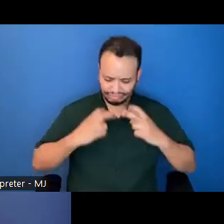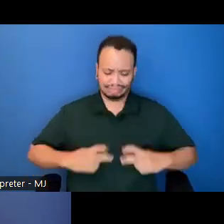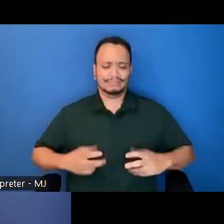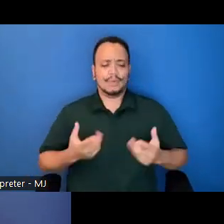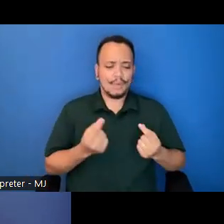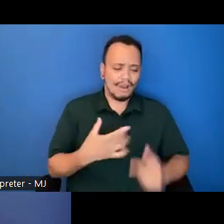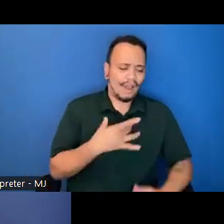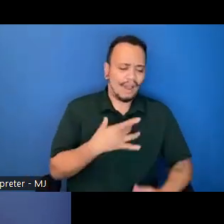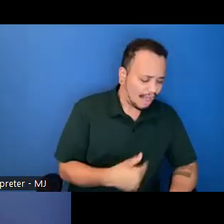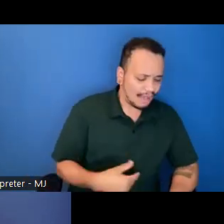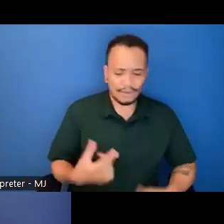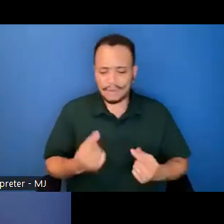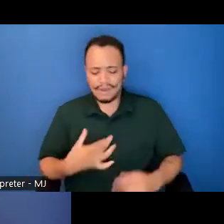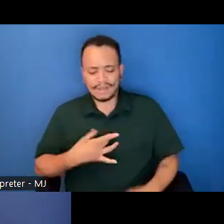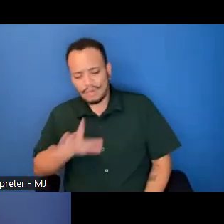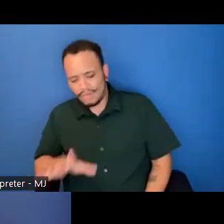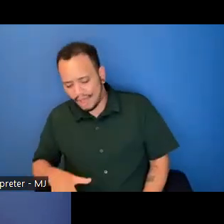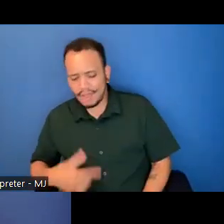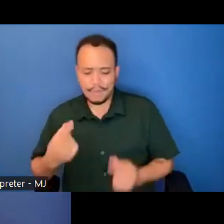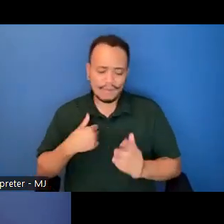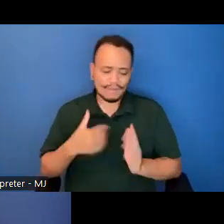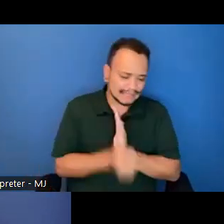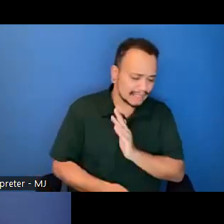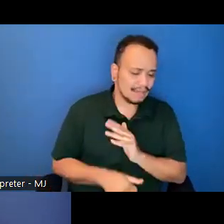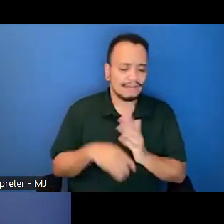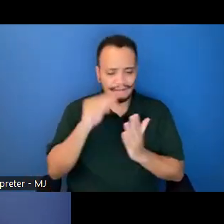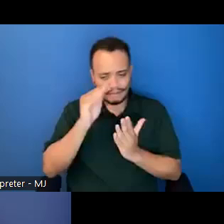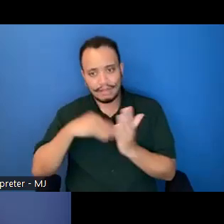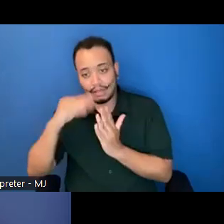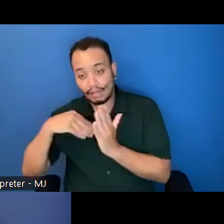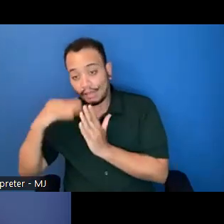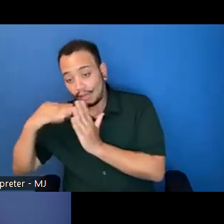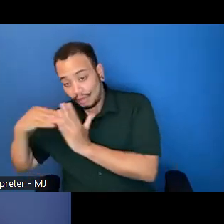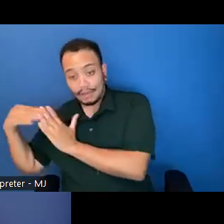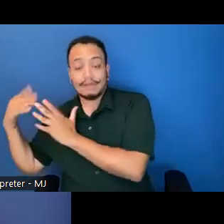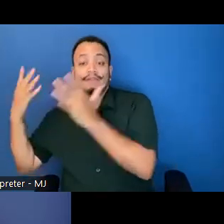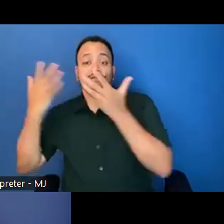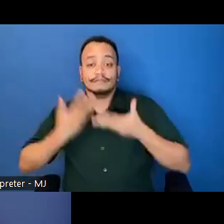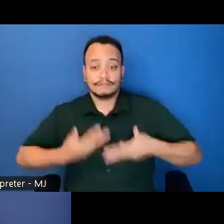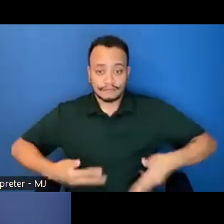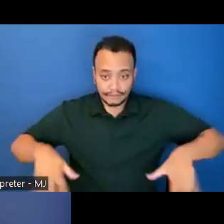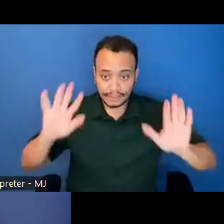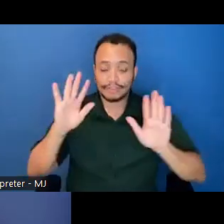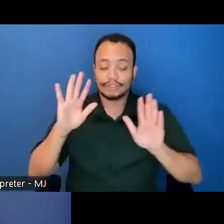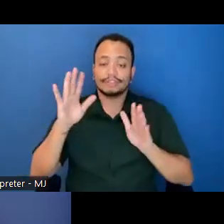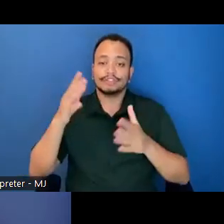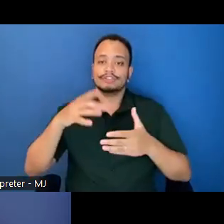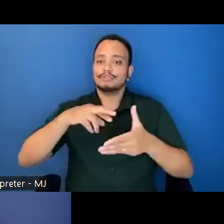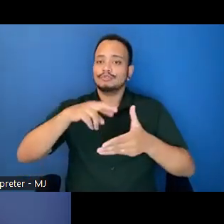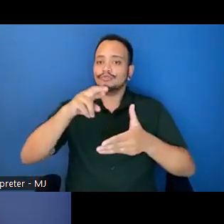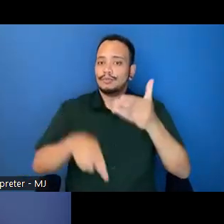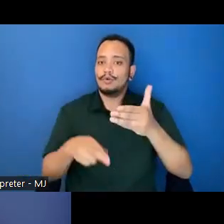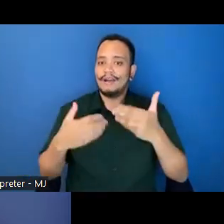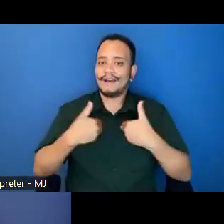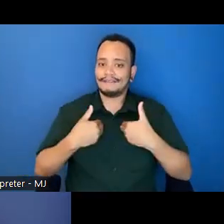dislikes. And at the end of the day, they produced a report for you telling you what they feel would